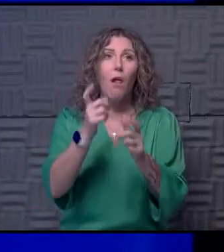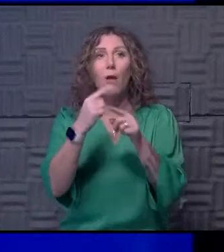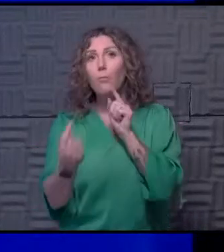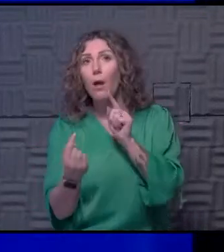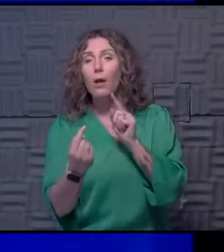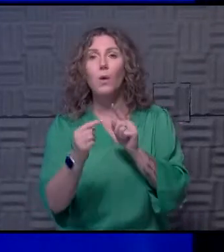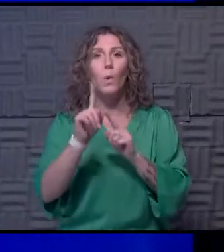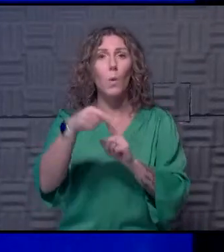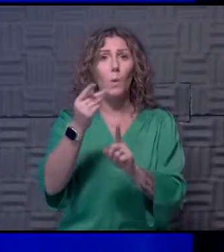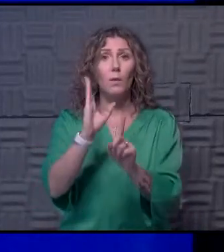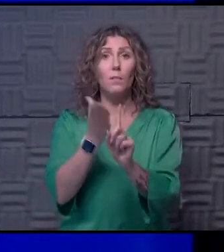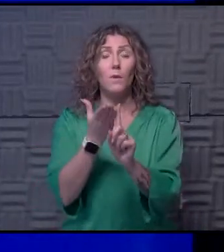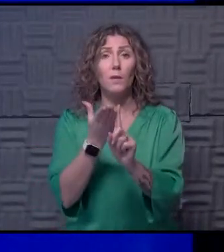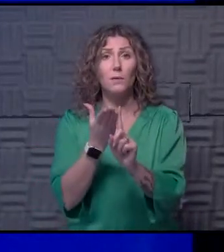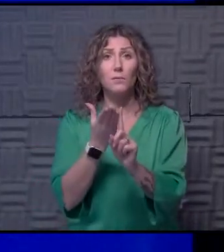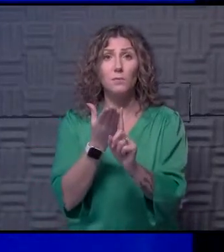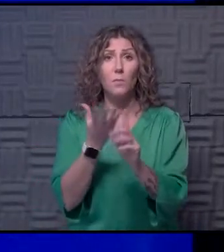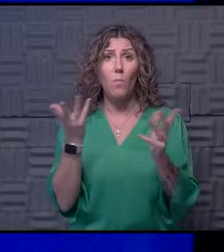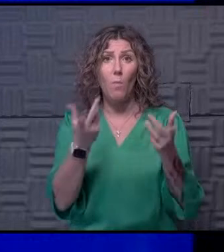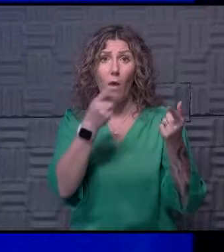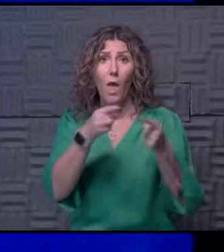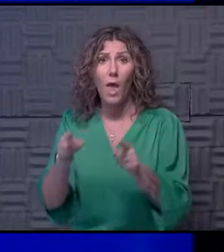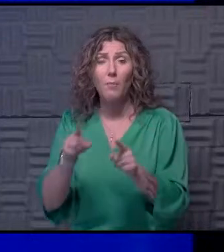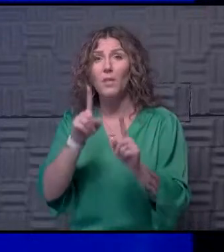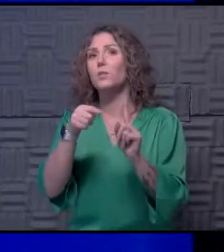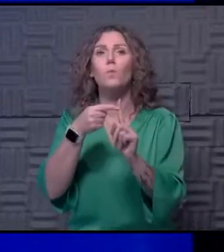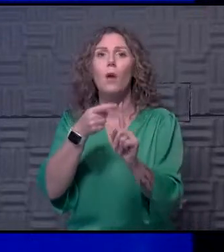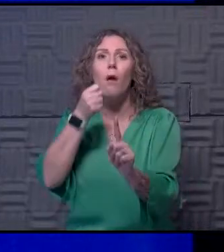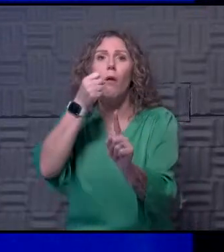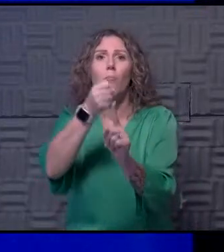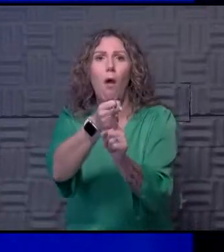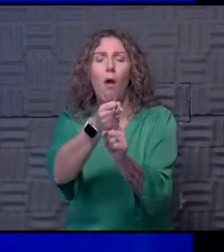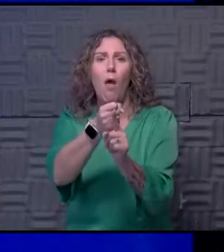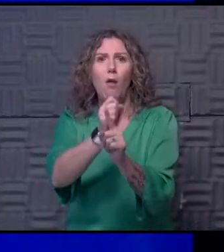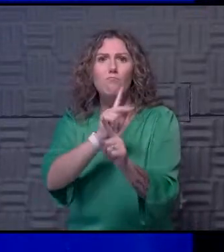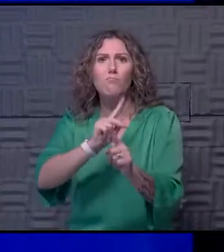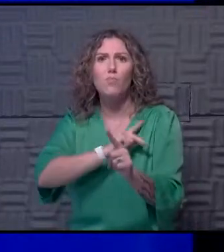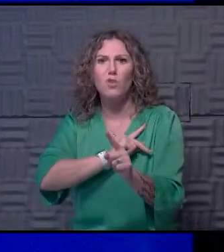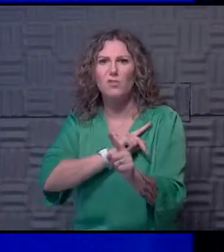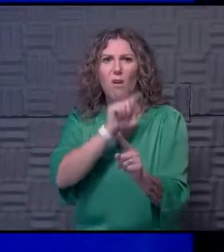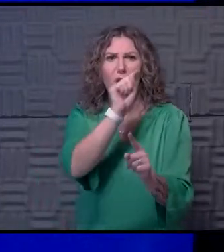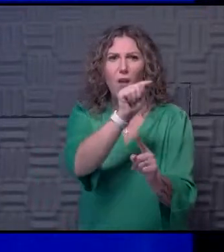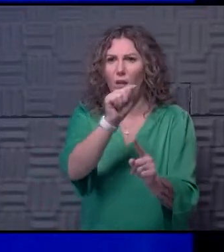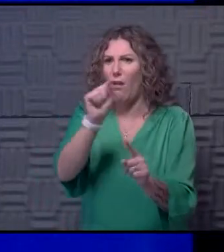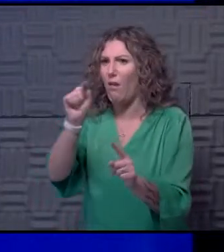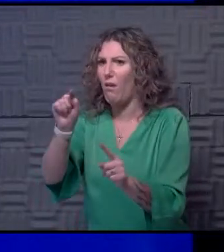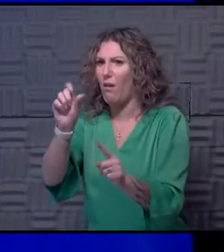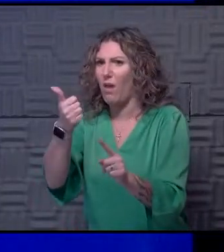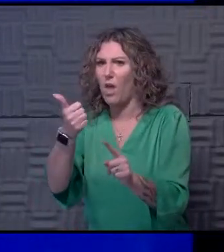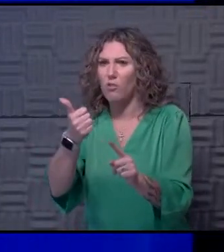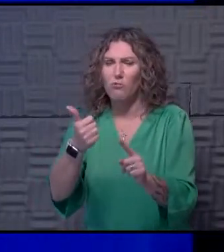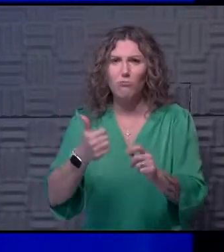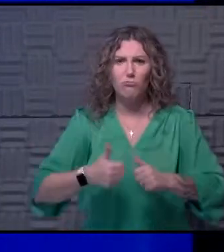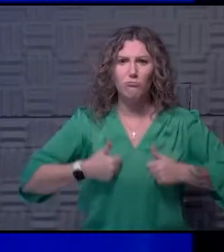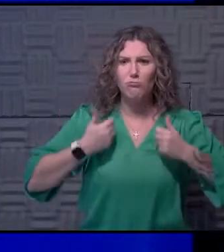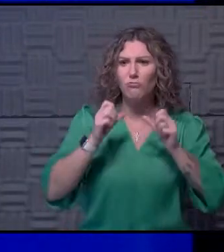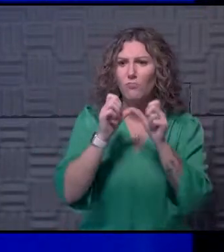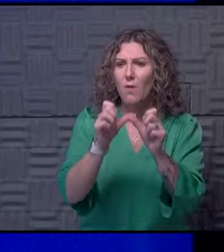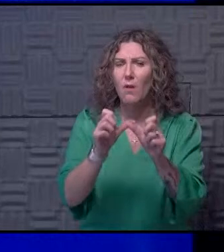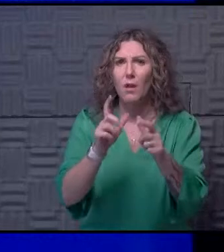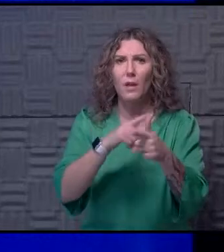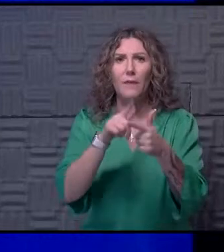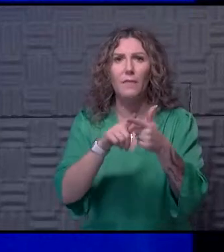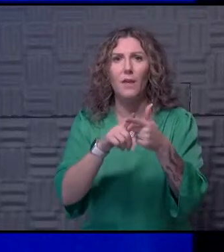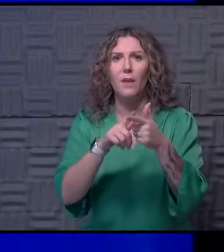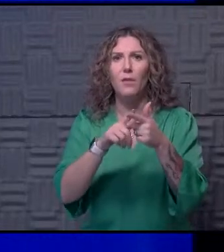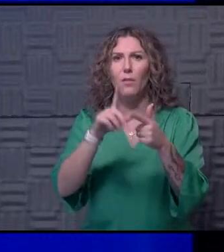be truly convinced when it hits so close to home and so many others have gotten it and survived that they begin to